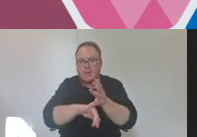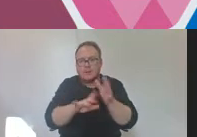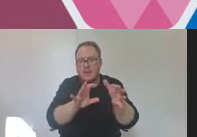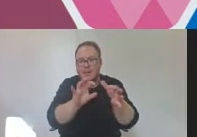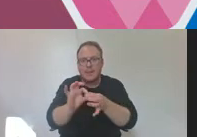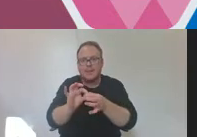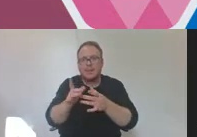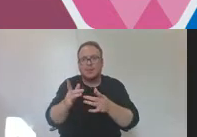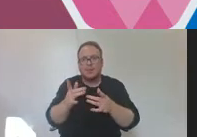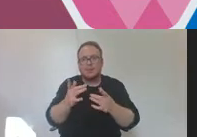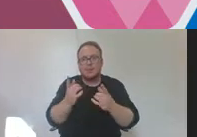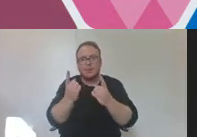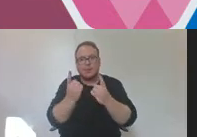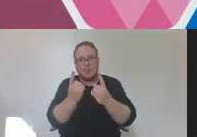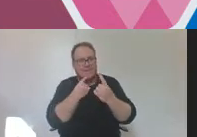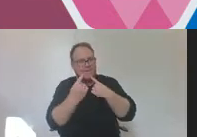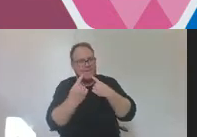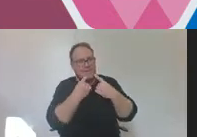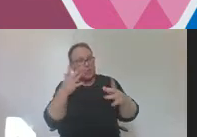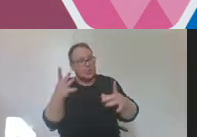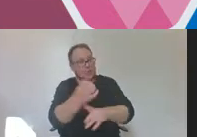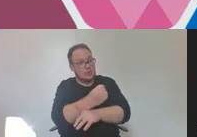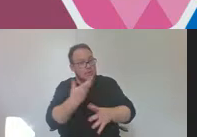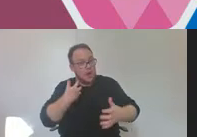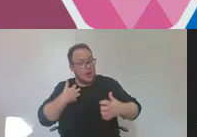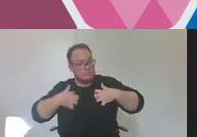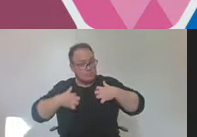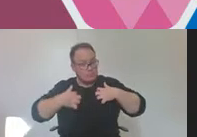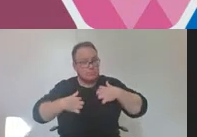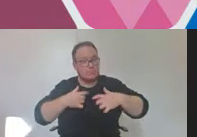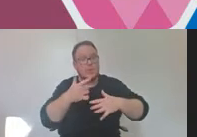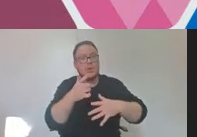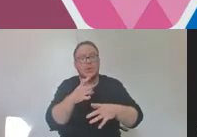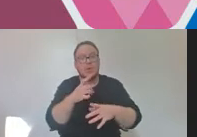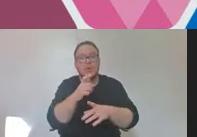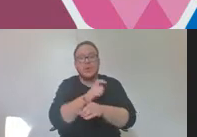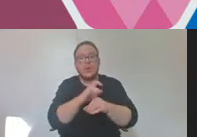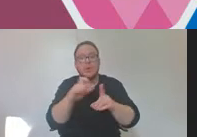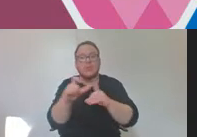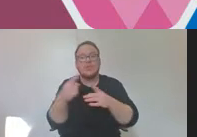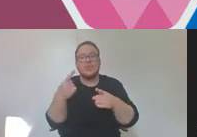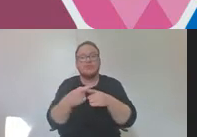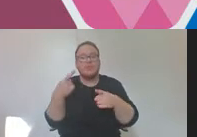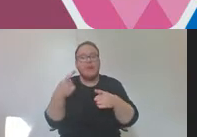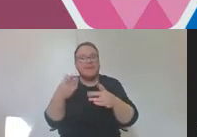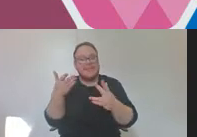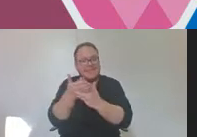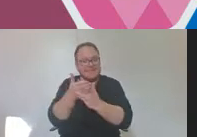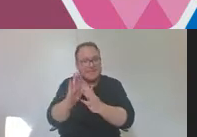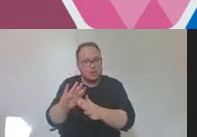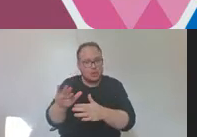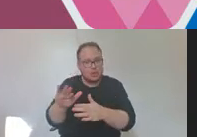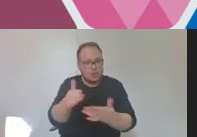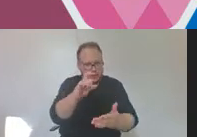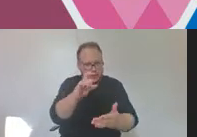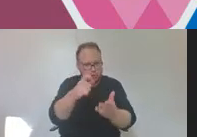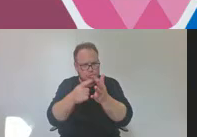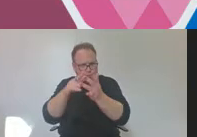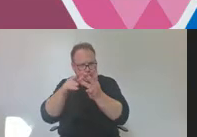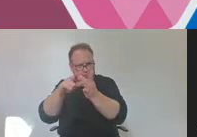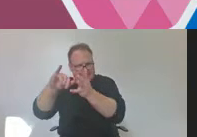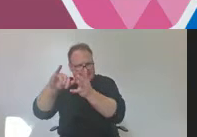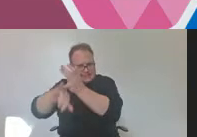on achievement, I thought that was really interesting. The Community Rapid Intervention Service, CRIS. By coincidence, I